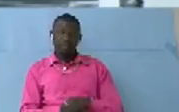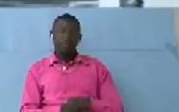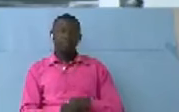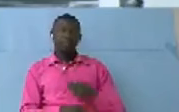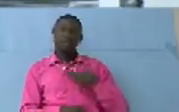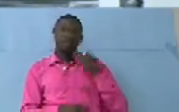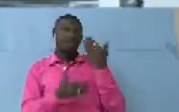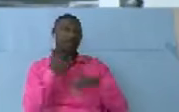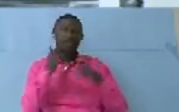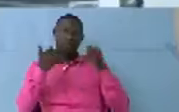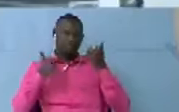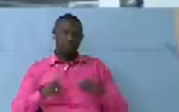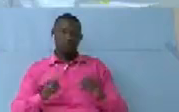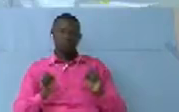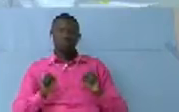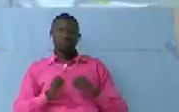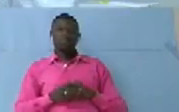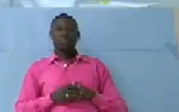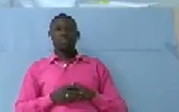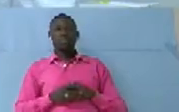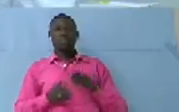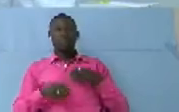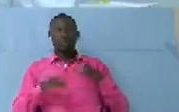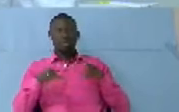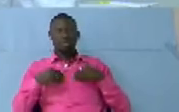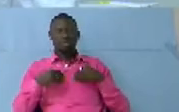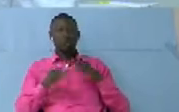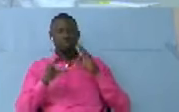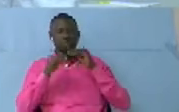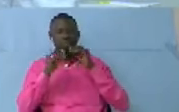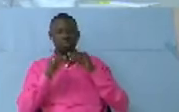never happened. Were you allowed to speak to a